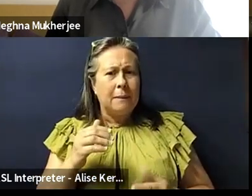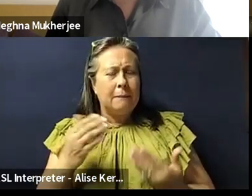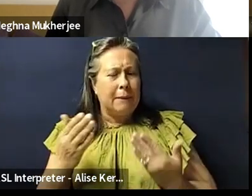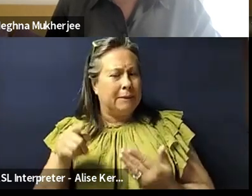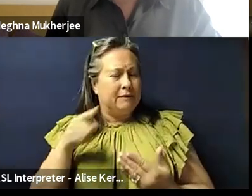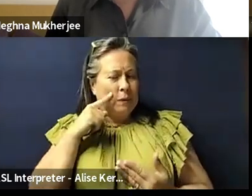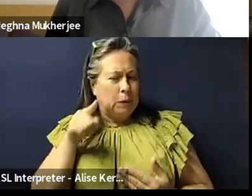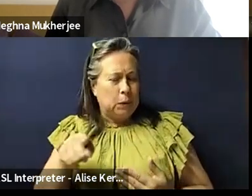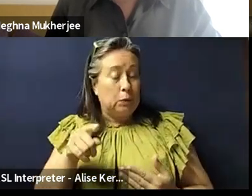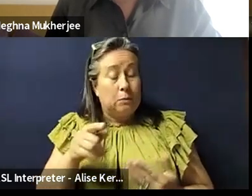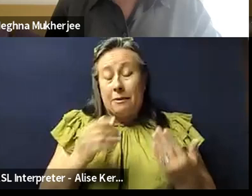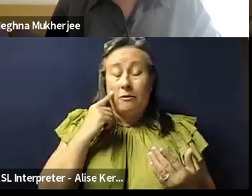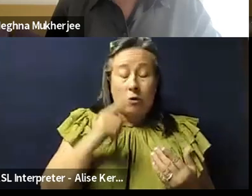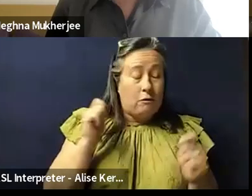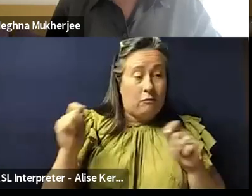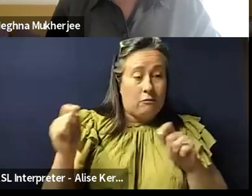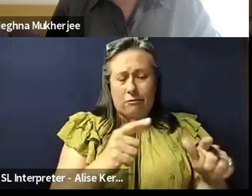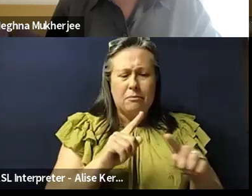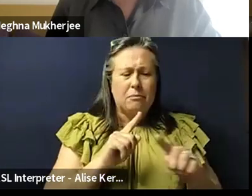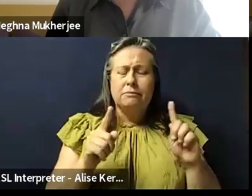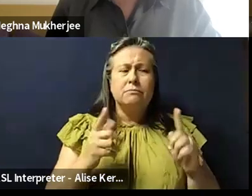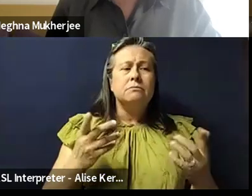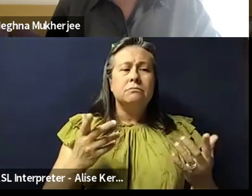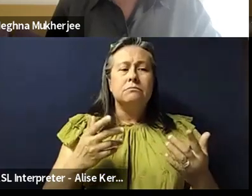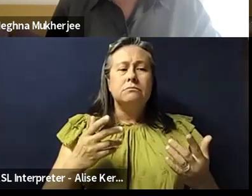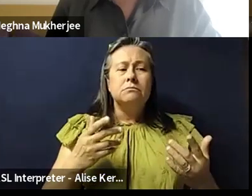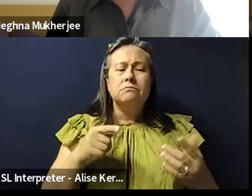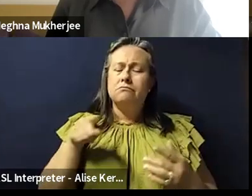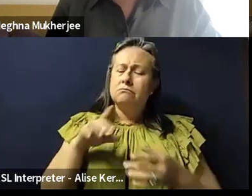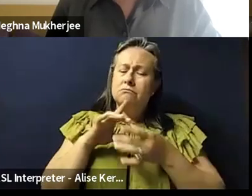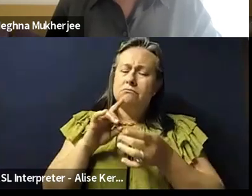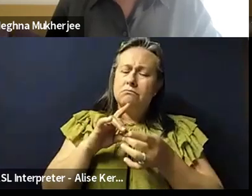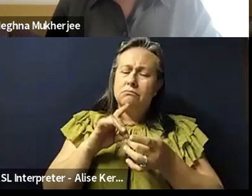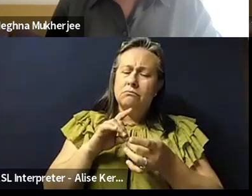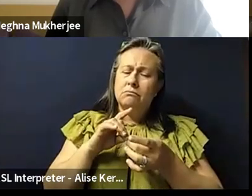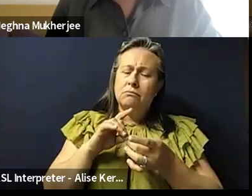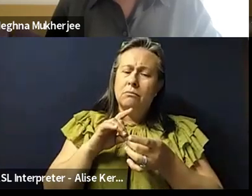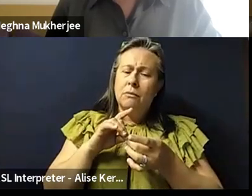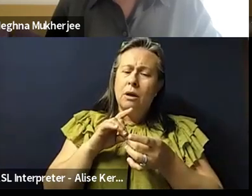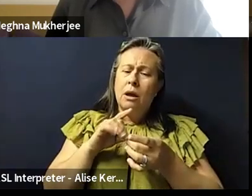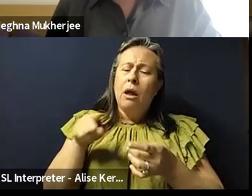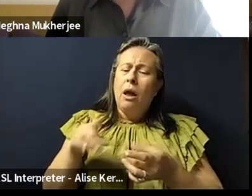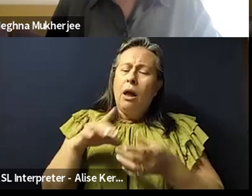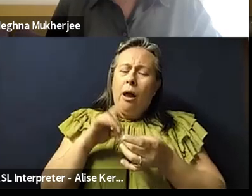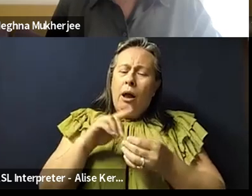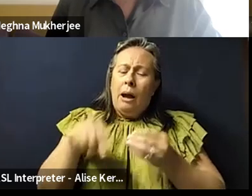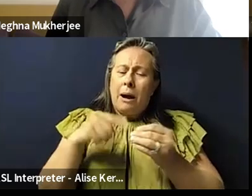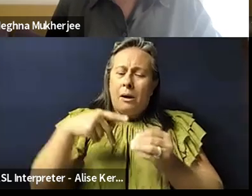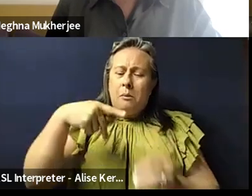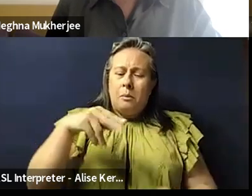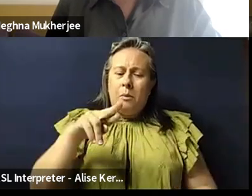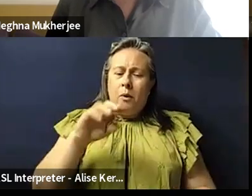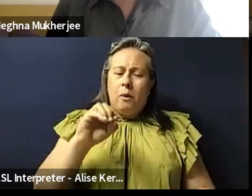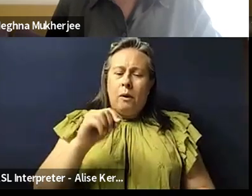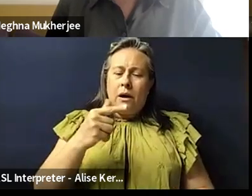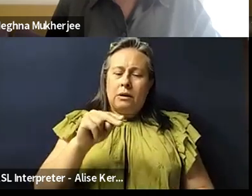everyone, is that, but anybody can comment, is that you mentioned that you talk about prognostic